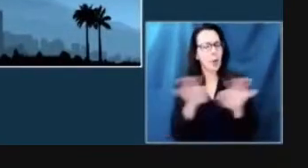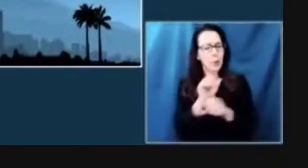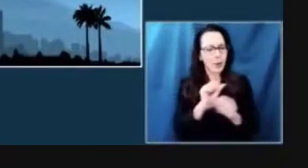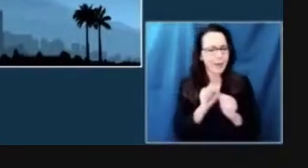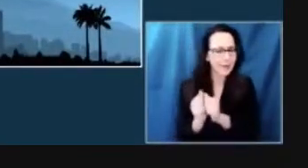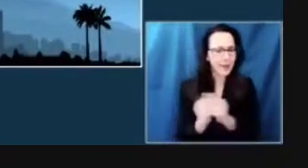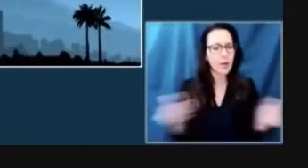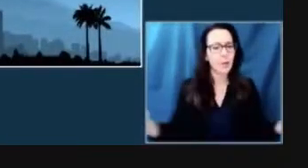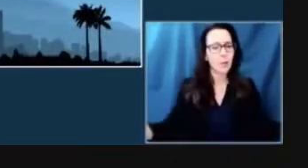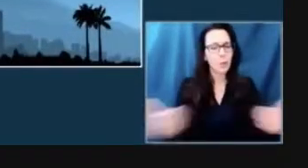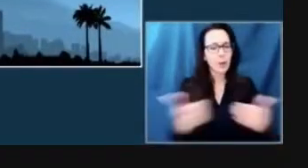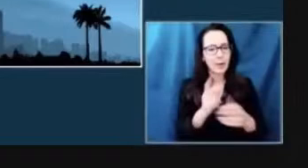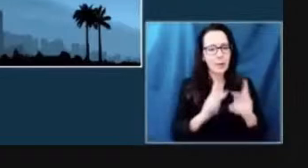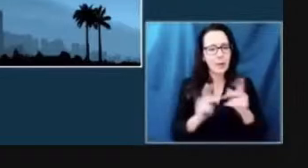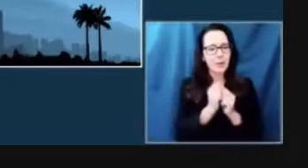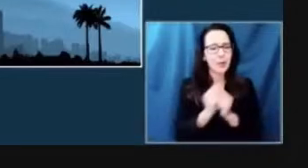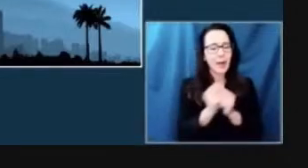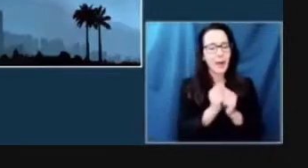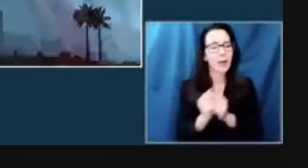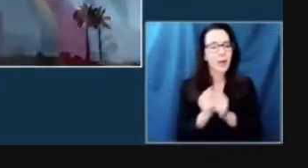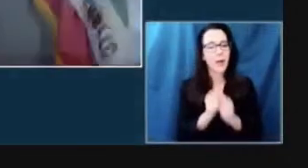Ladies and gentlemen, Senator Tony Atkins.